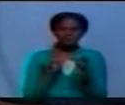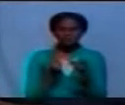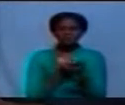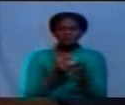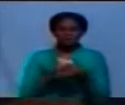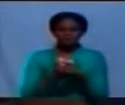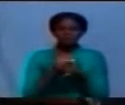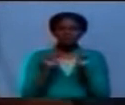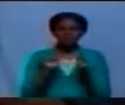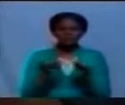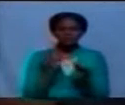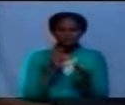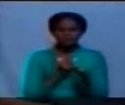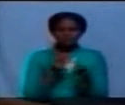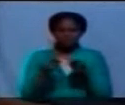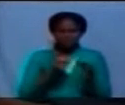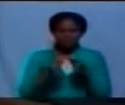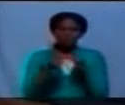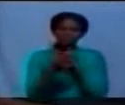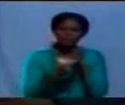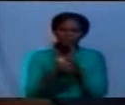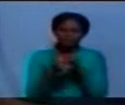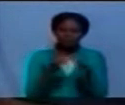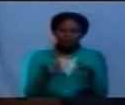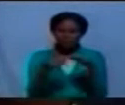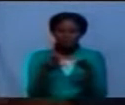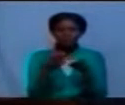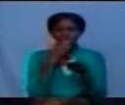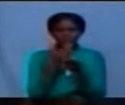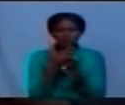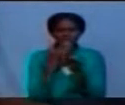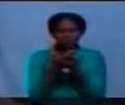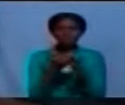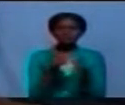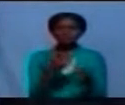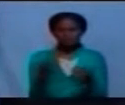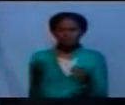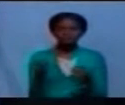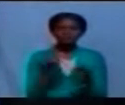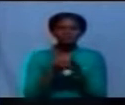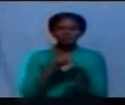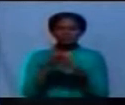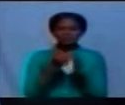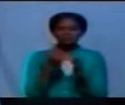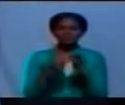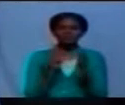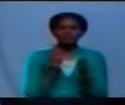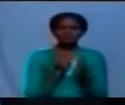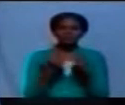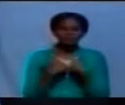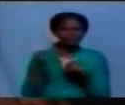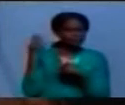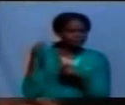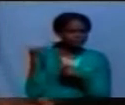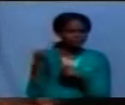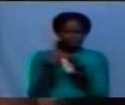we galvanize banks to make sure that they offer innovative world-class products? I think those are the things that we look at. For the past few weeks,